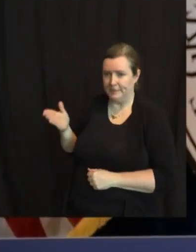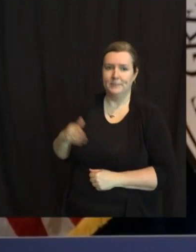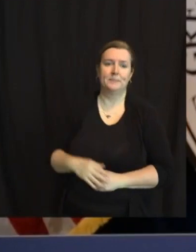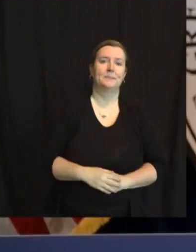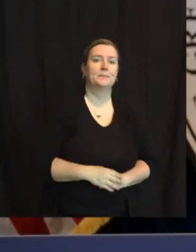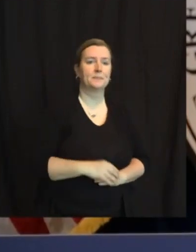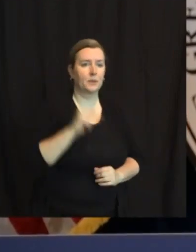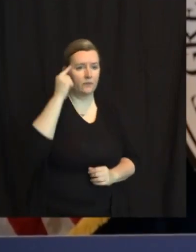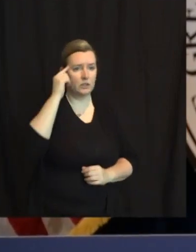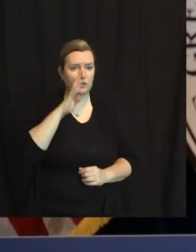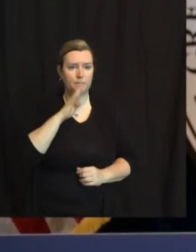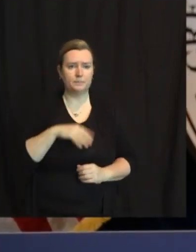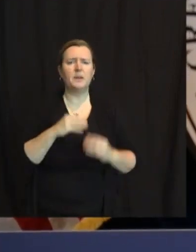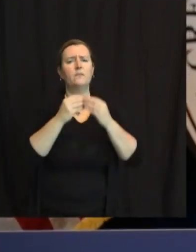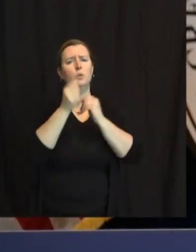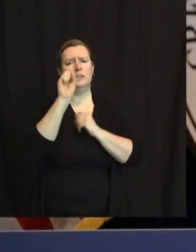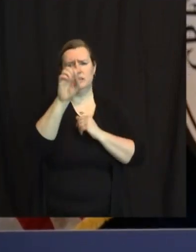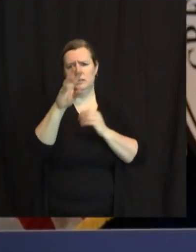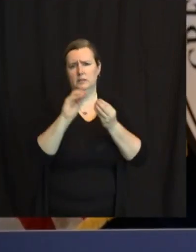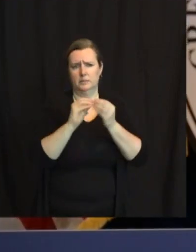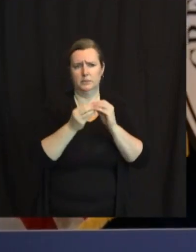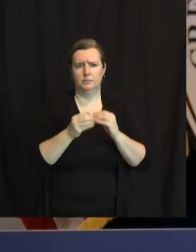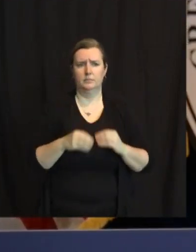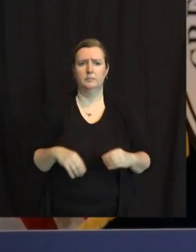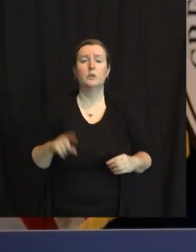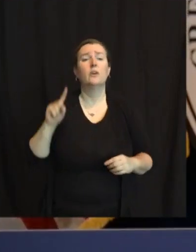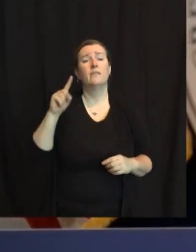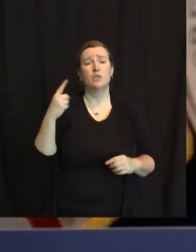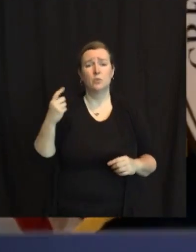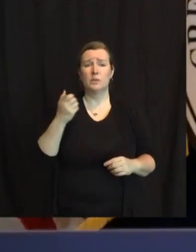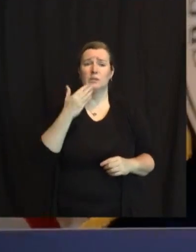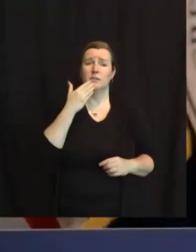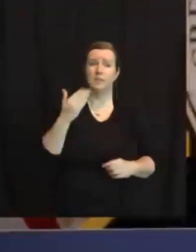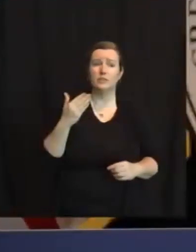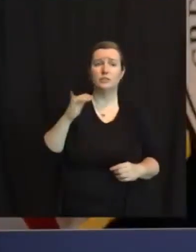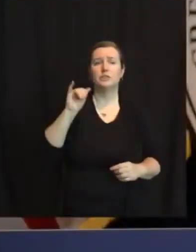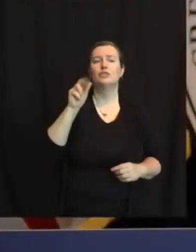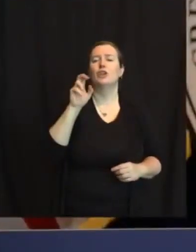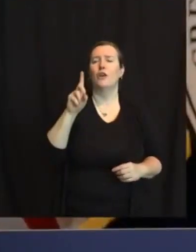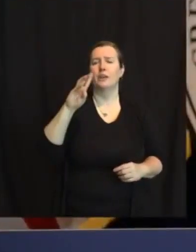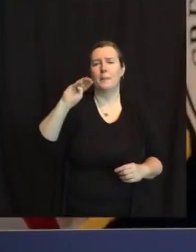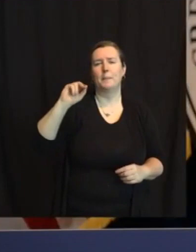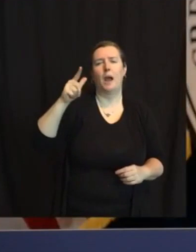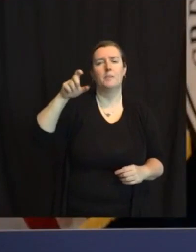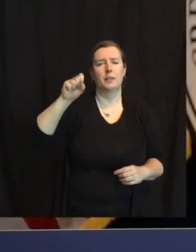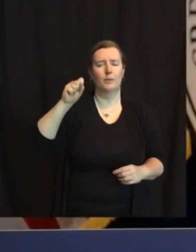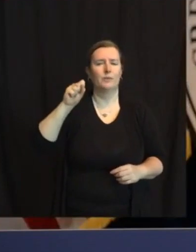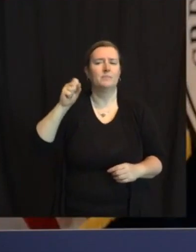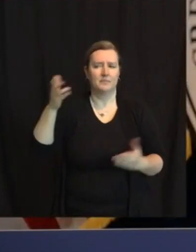then a couple of non-numerics. First of all, I want to also give Jared Maples a shout out, who I neglected to say earlier is with us.